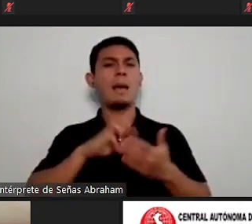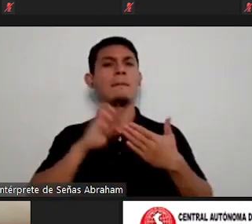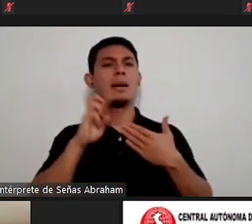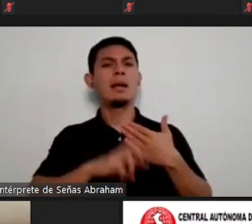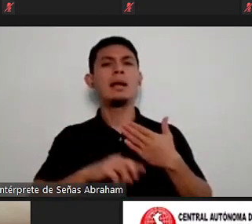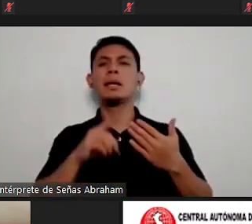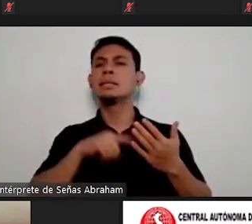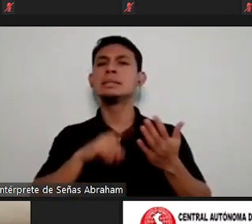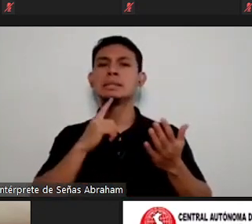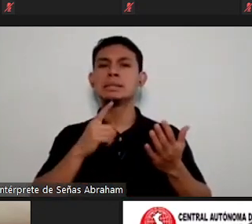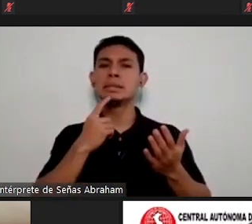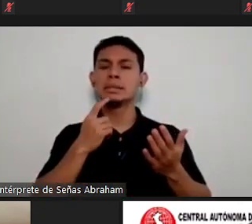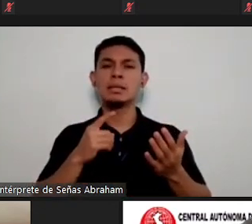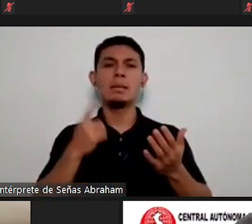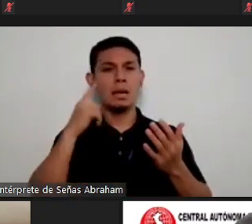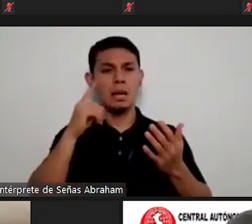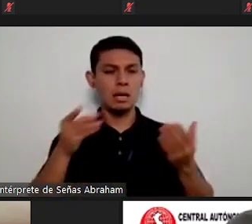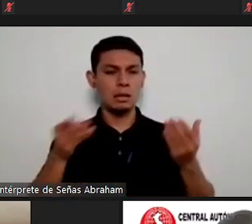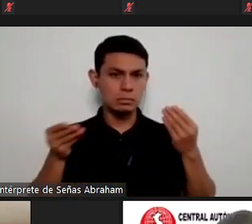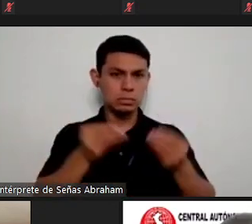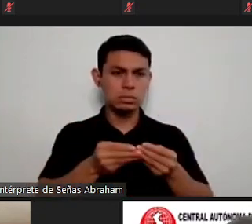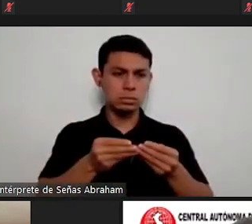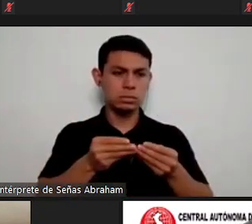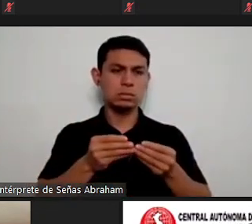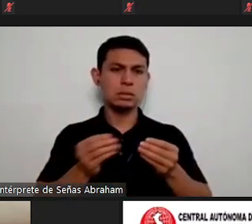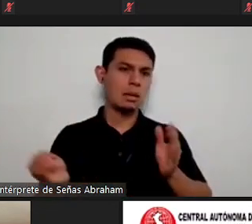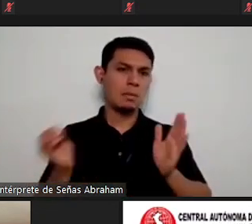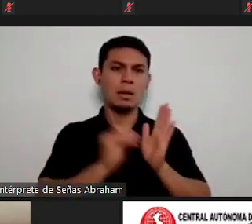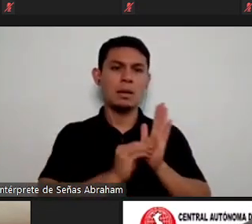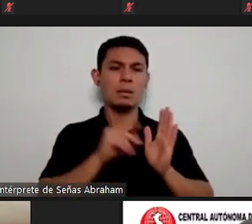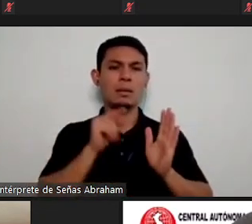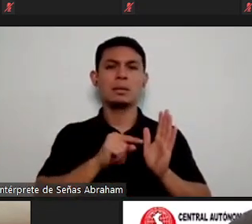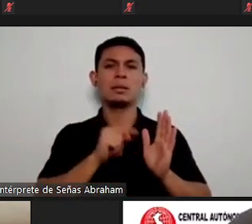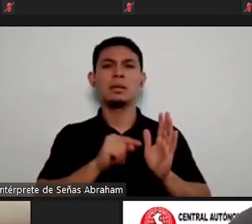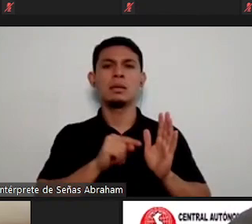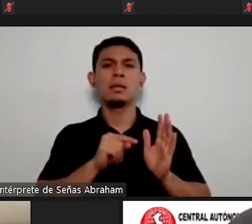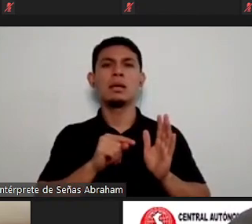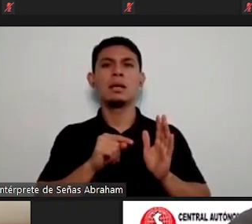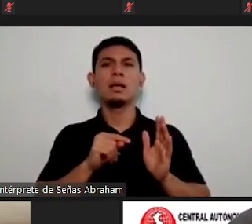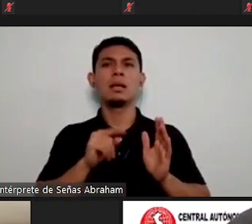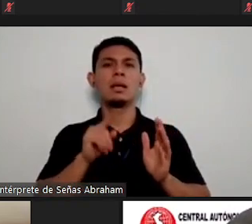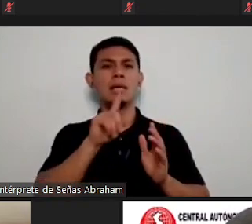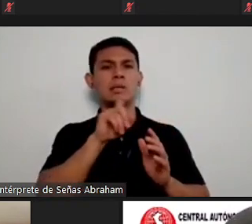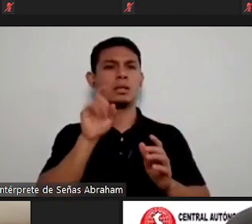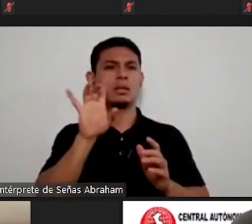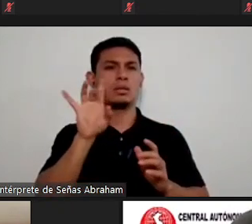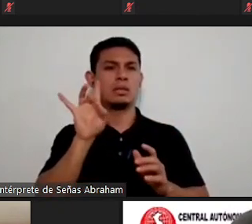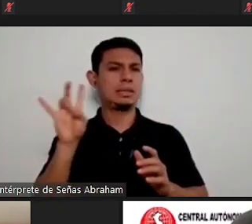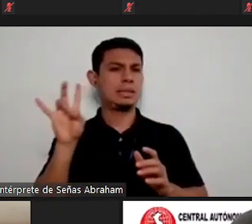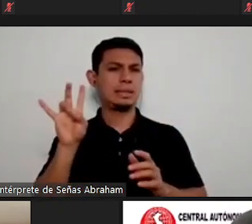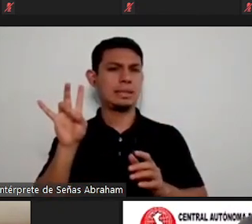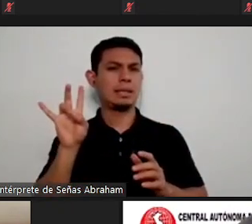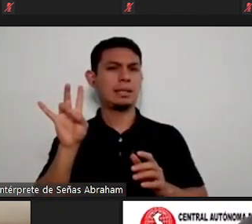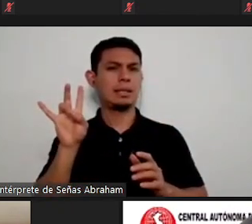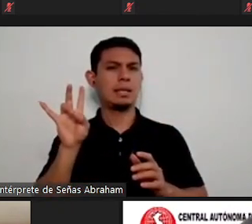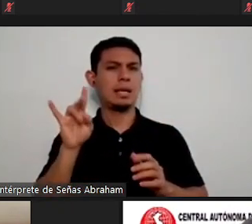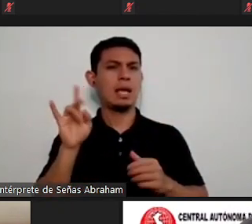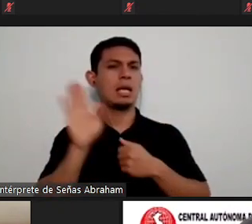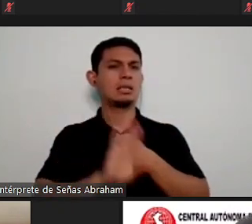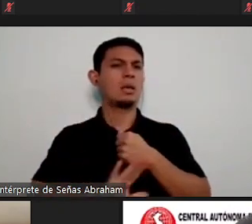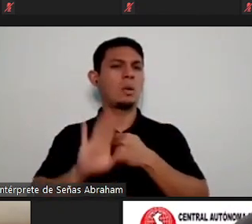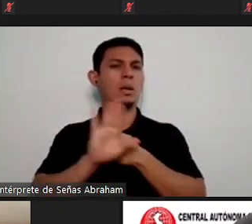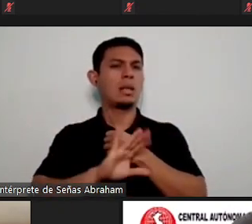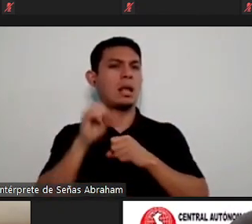implementation of convention 187 on occupational safety and health this is really particularly